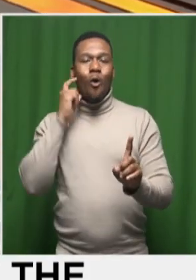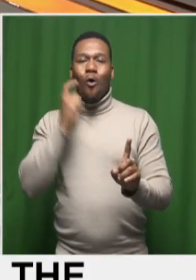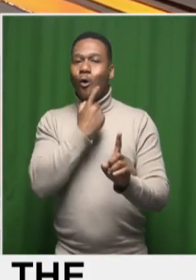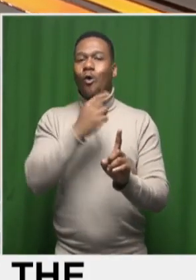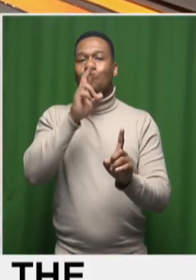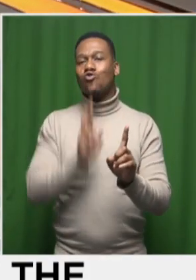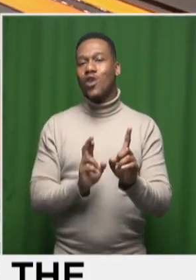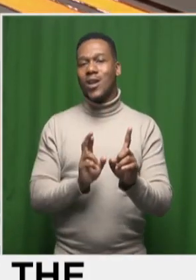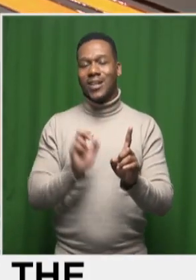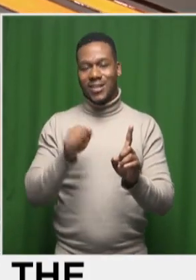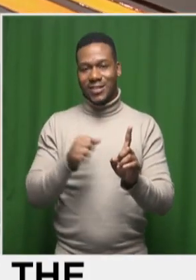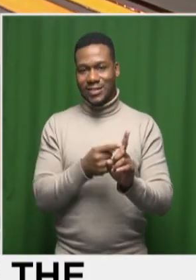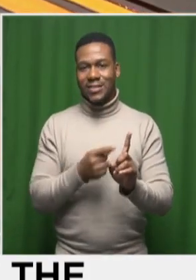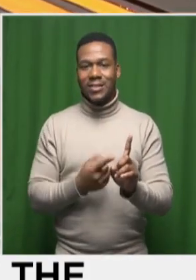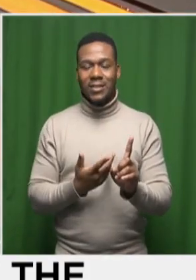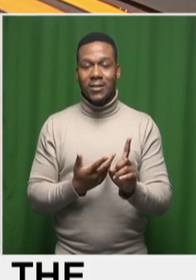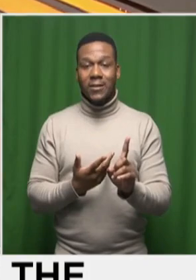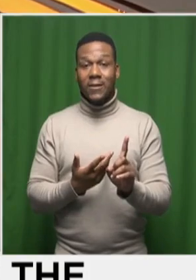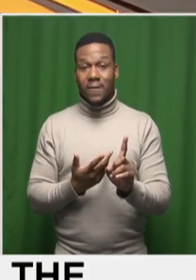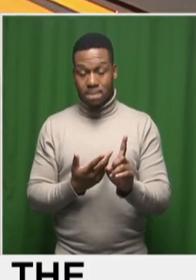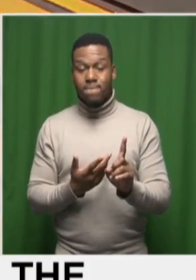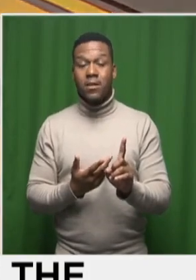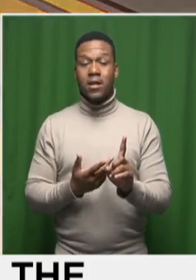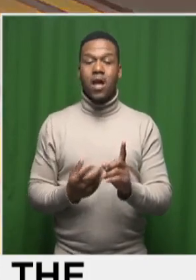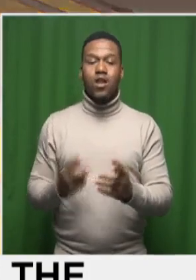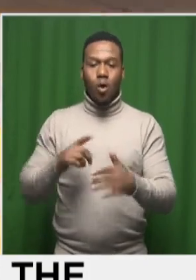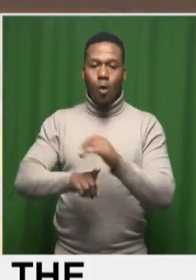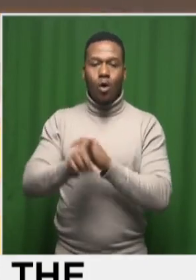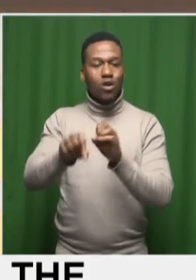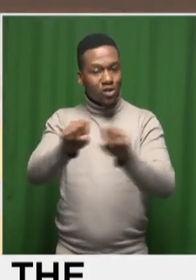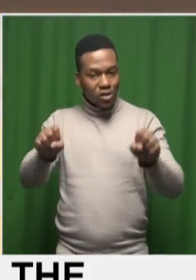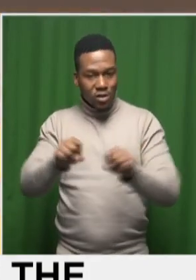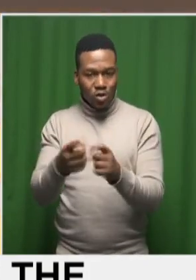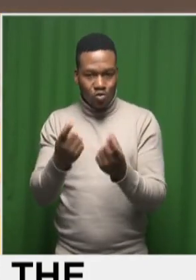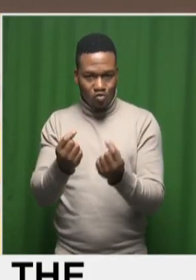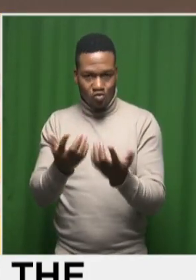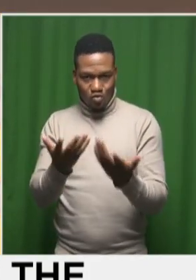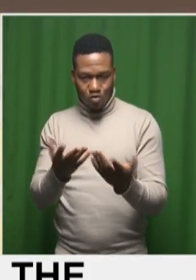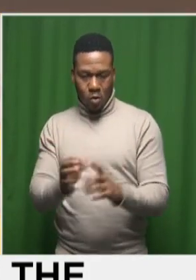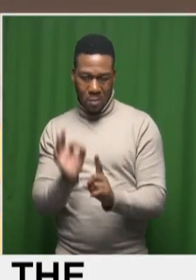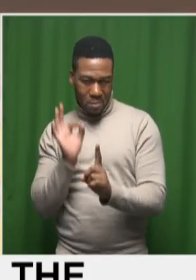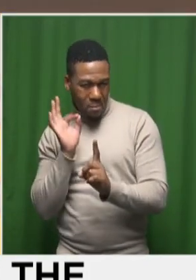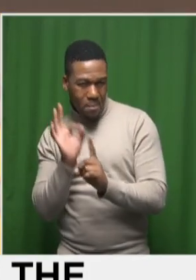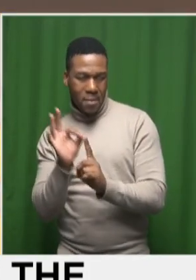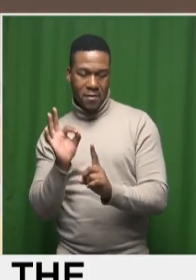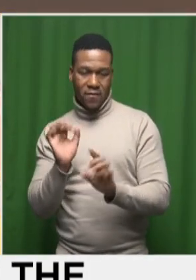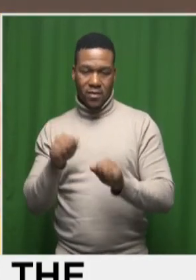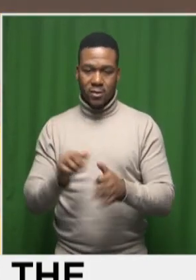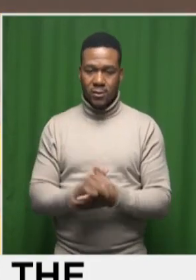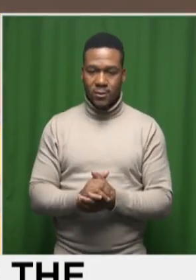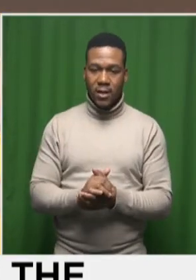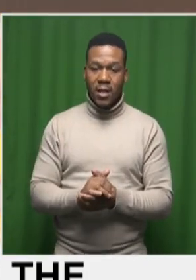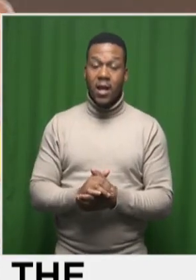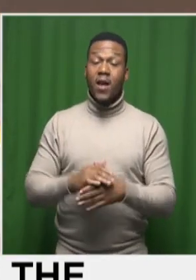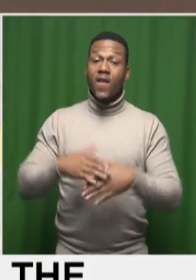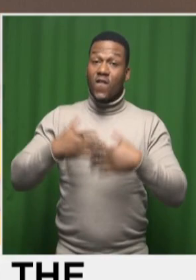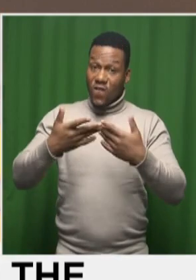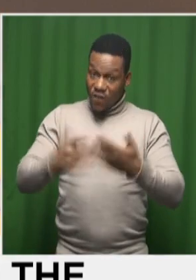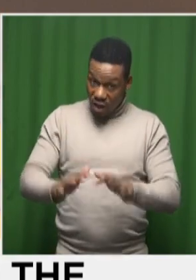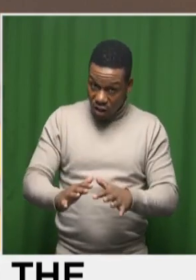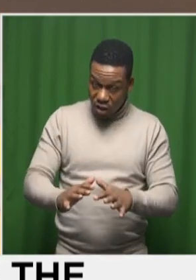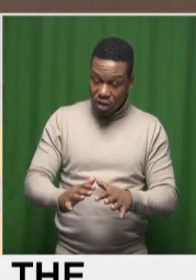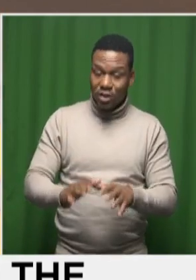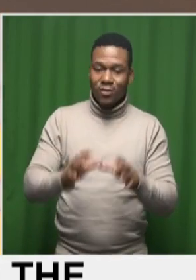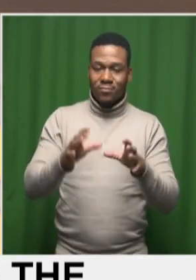acting. Once he gets into studio, he has to come and deliver on point. And then from there, it's